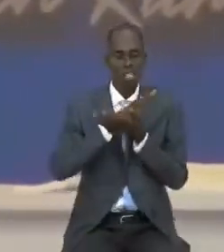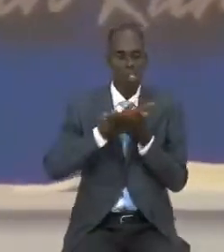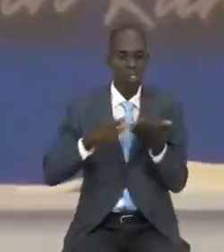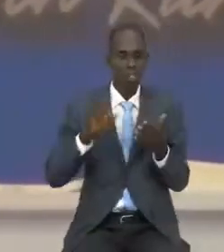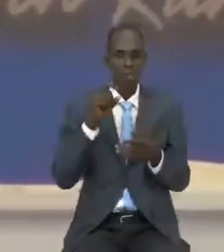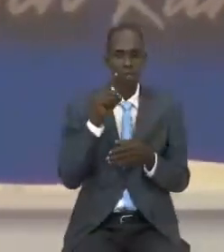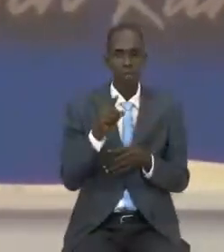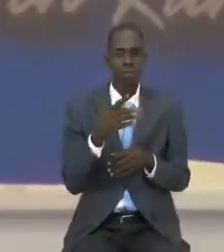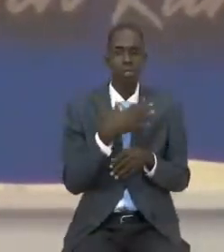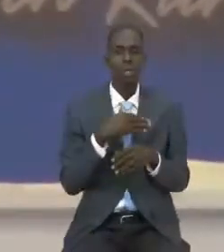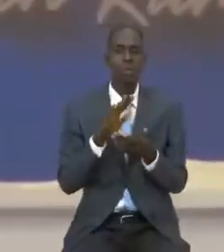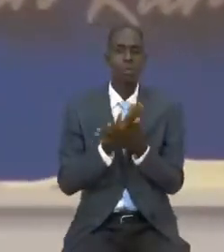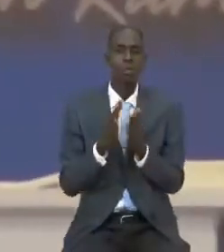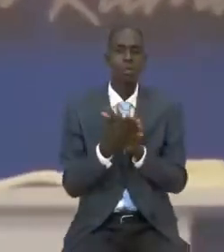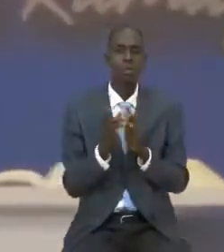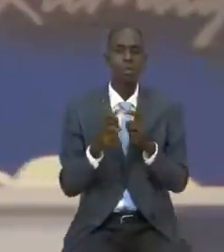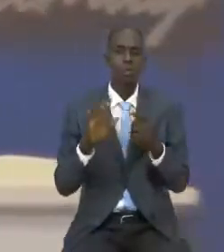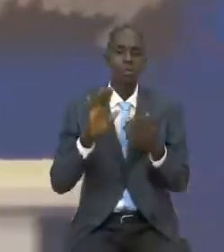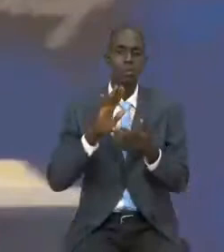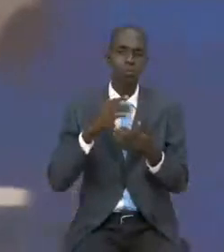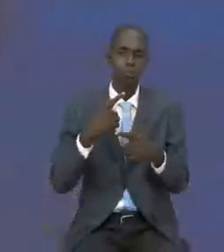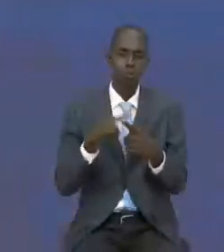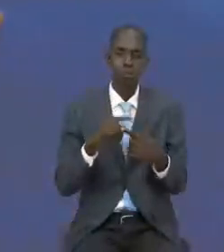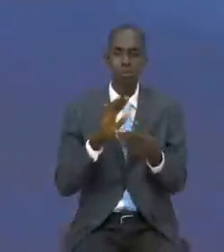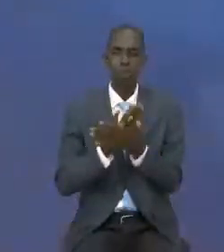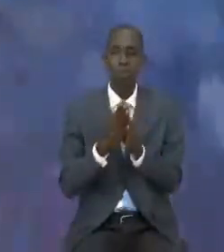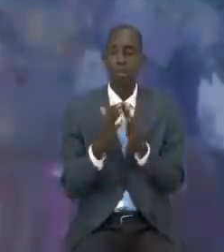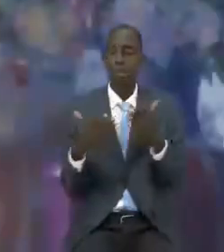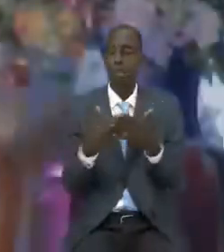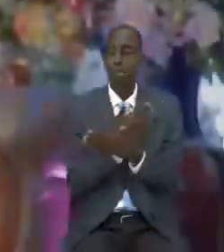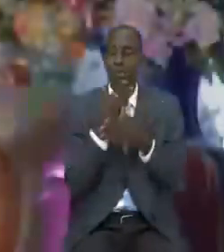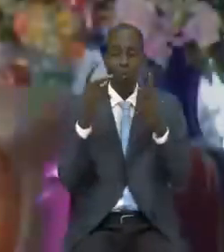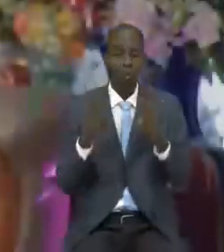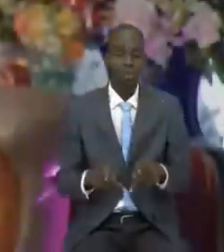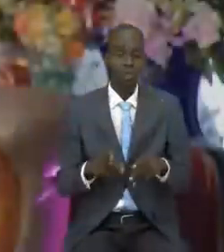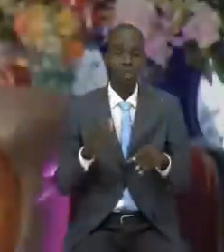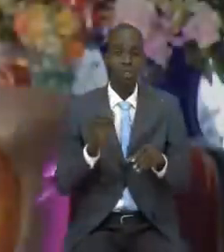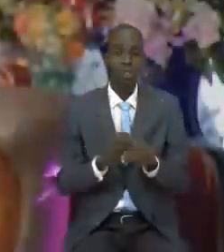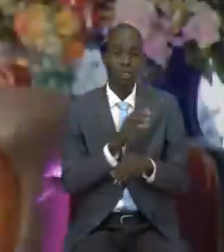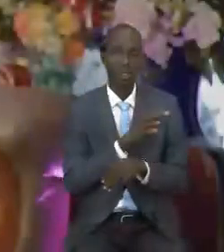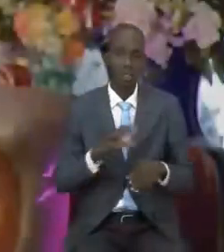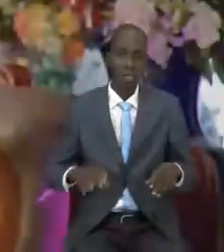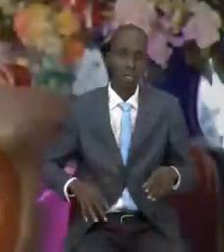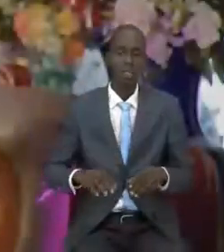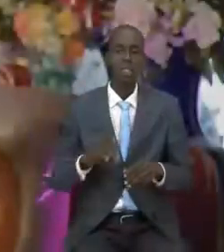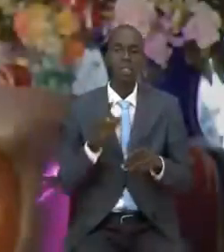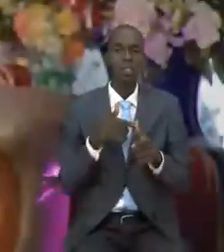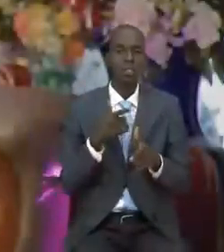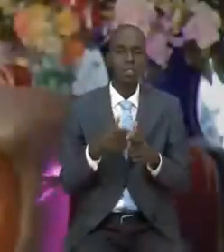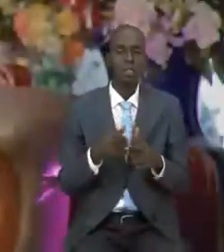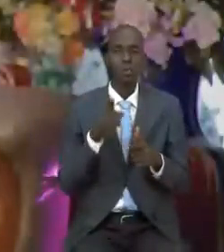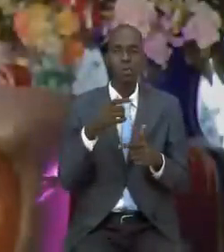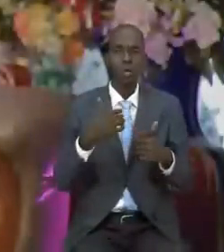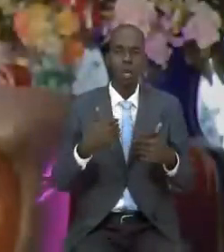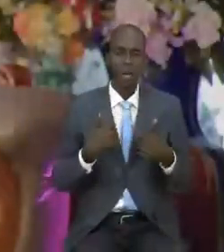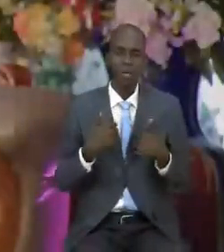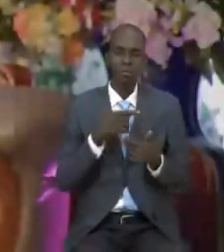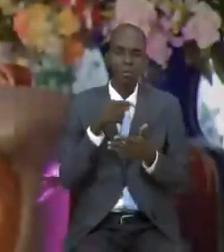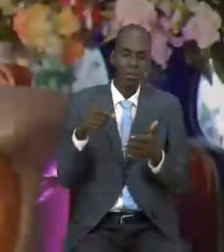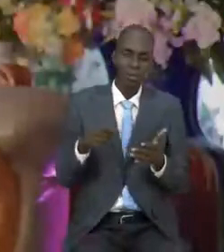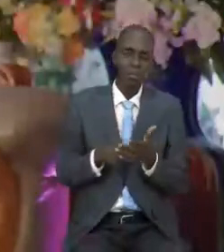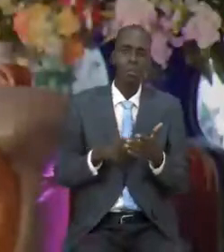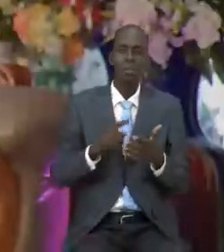new creature in Christ, and the Spirit of God bears witness with your heart that you are